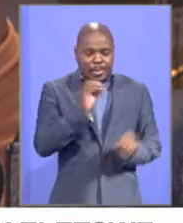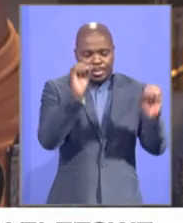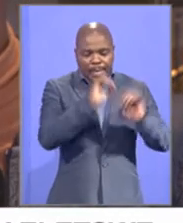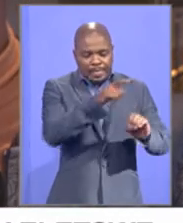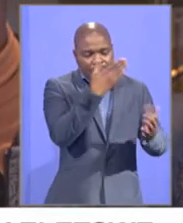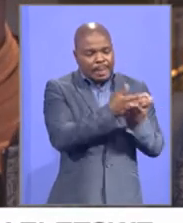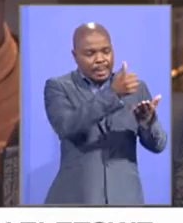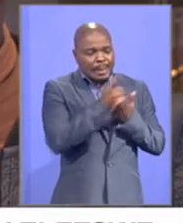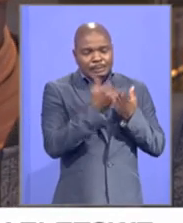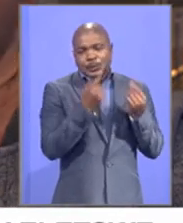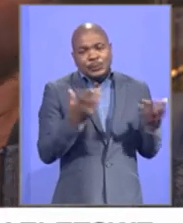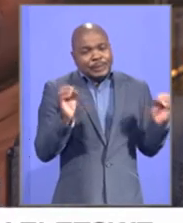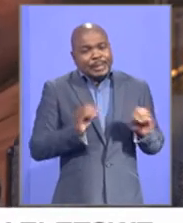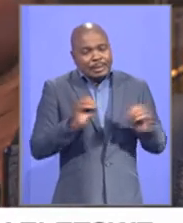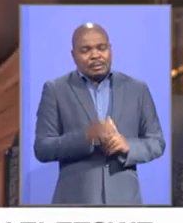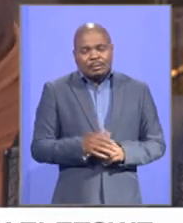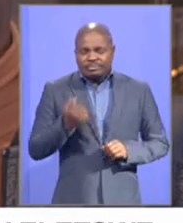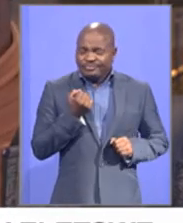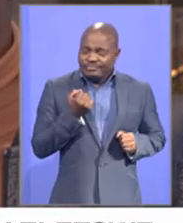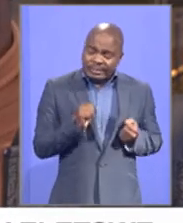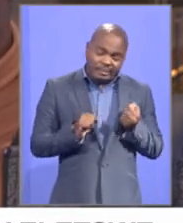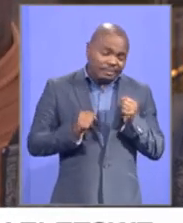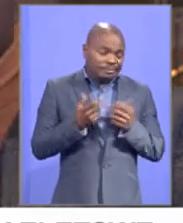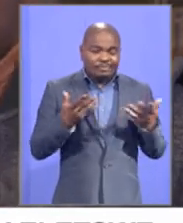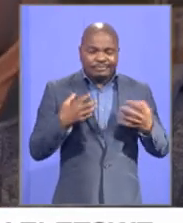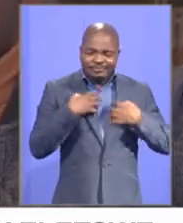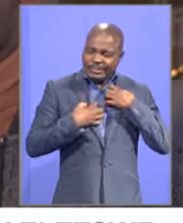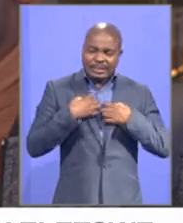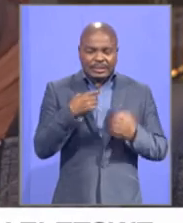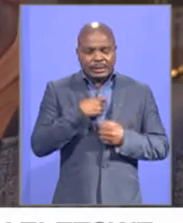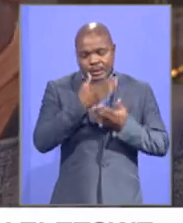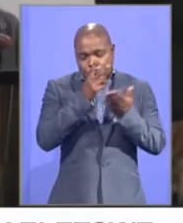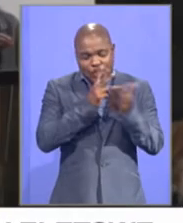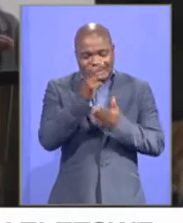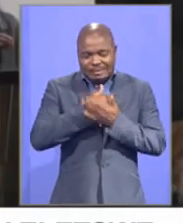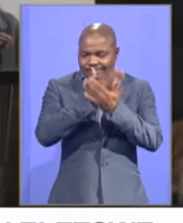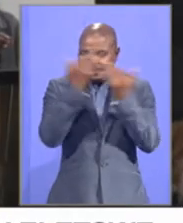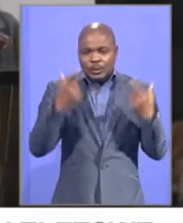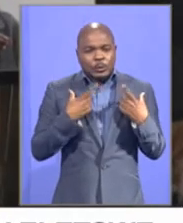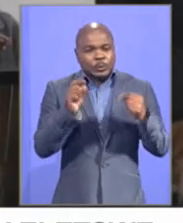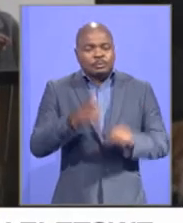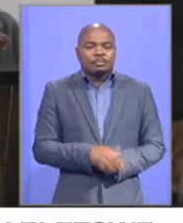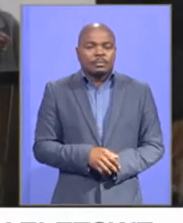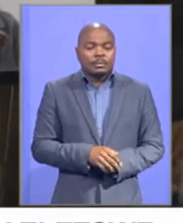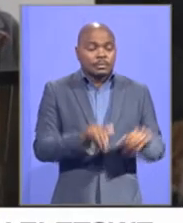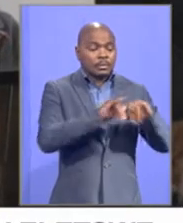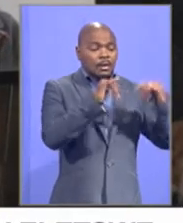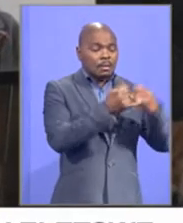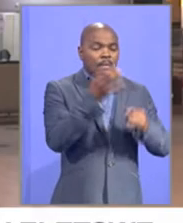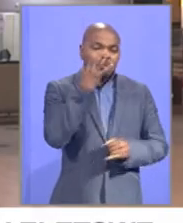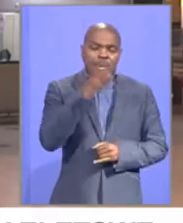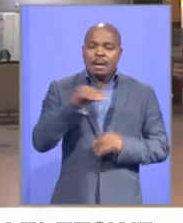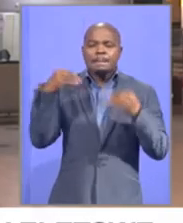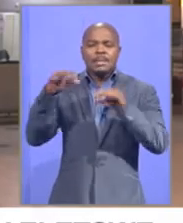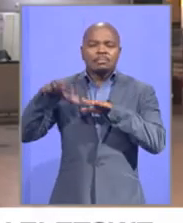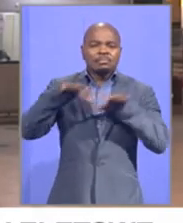that they can do. So it's a frustration and I honestly don't know what to do. Setlamo sa re batlhankedi ba tsa namolo ya